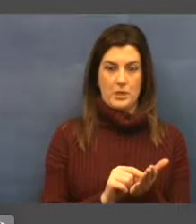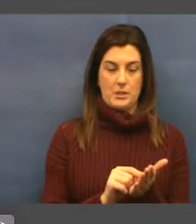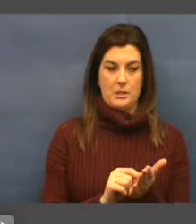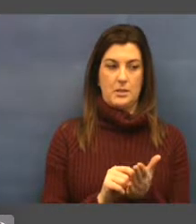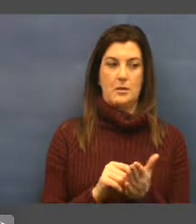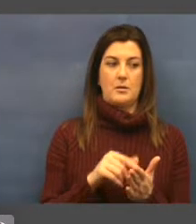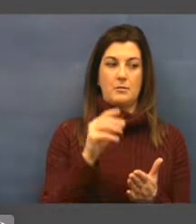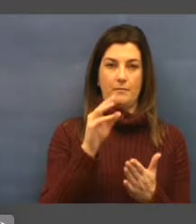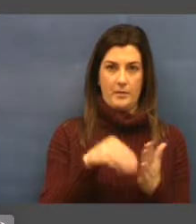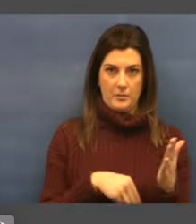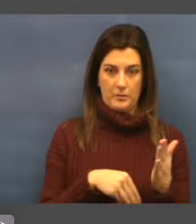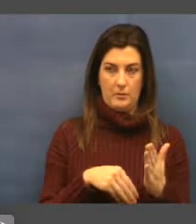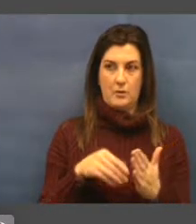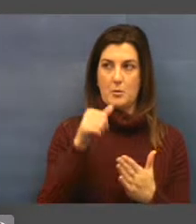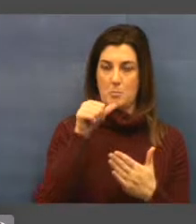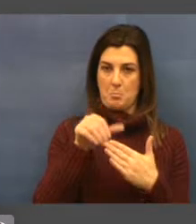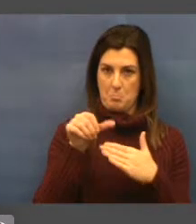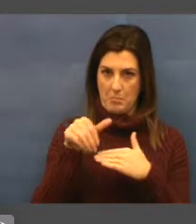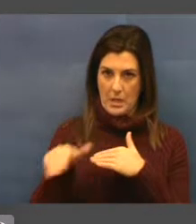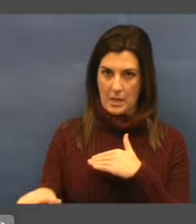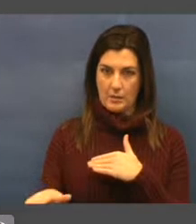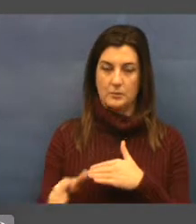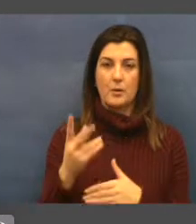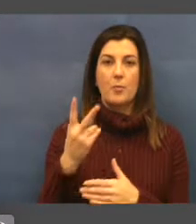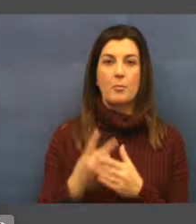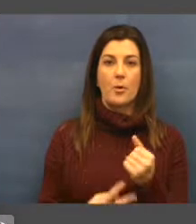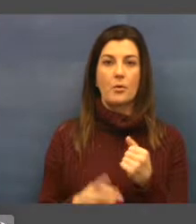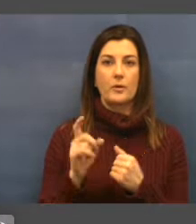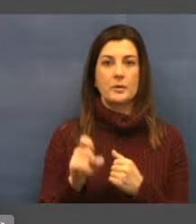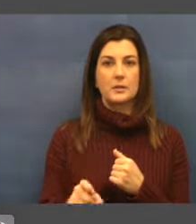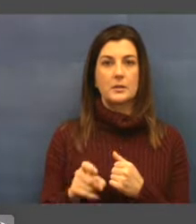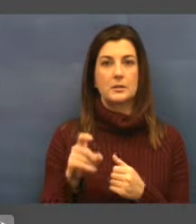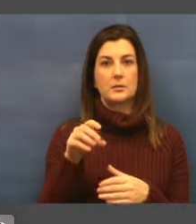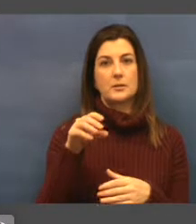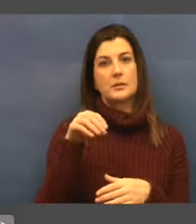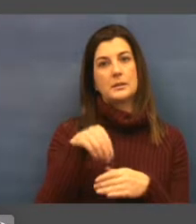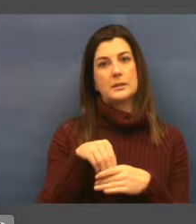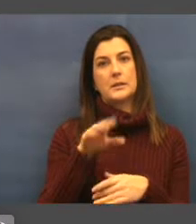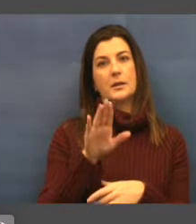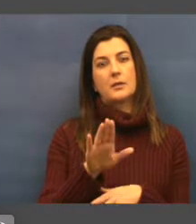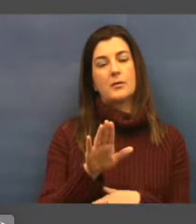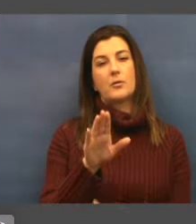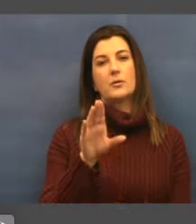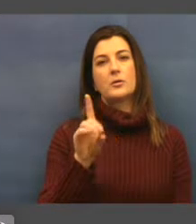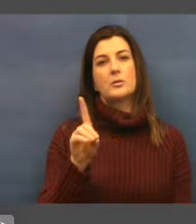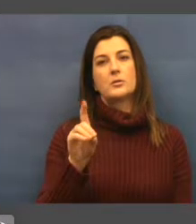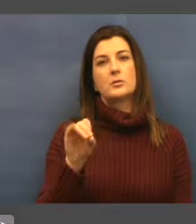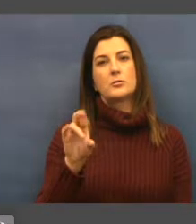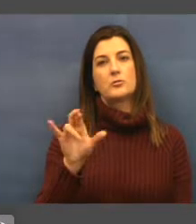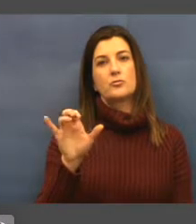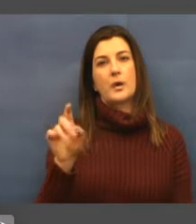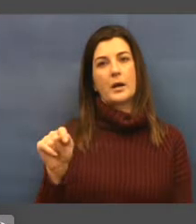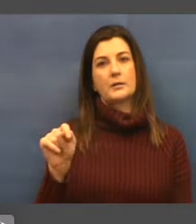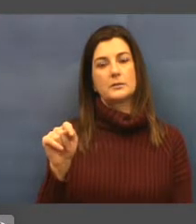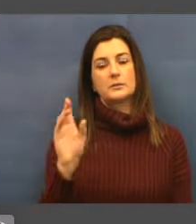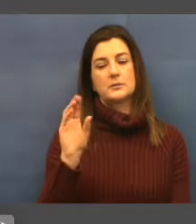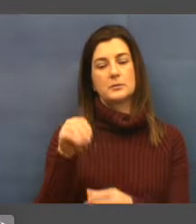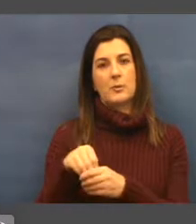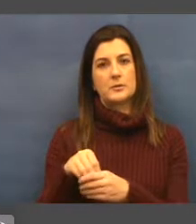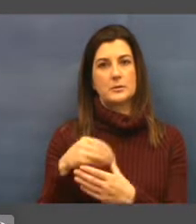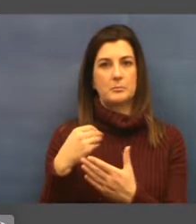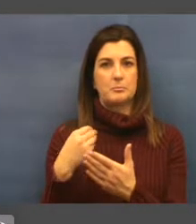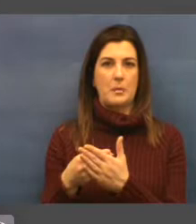to Alberta Student Aid. And in both of those, you need to provide your direct deposit banking information so that they know where to send the money.